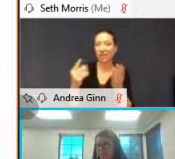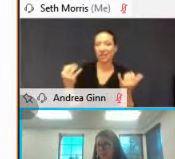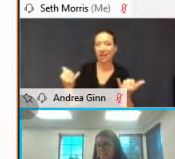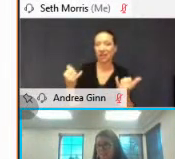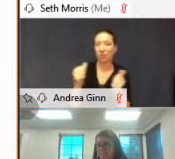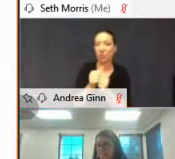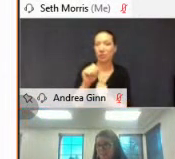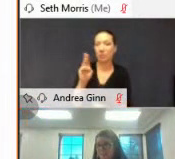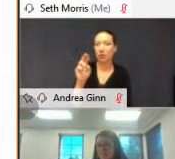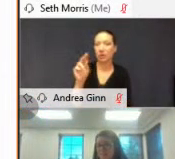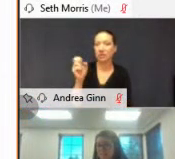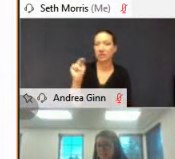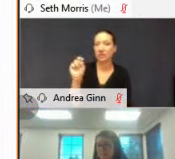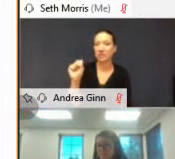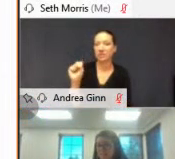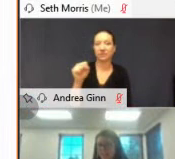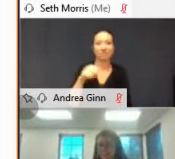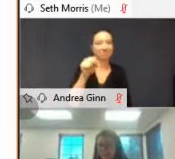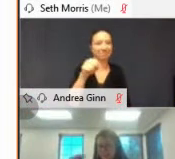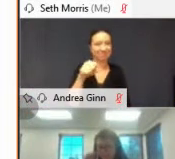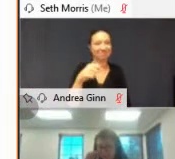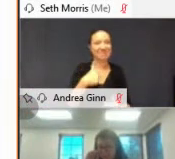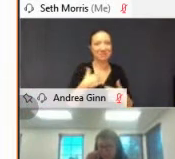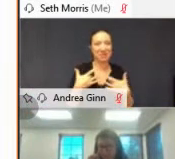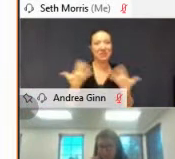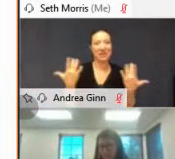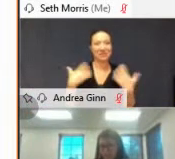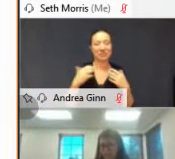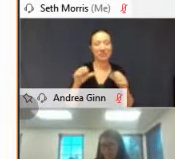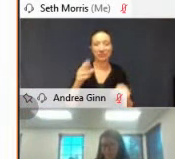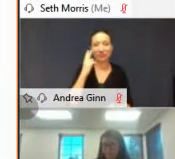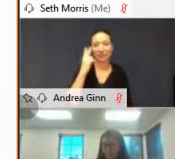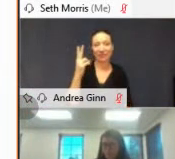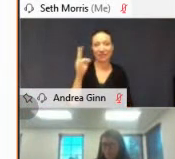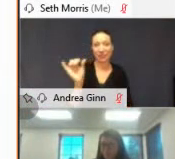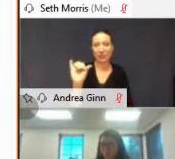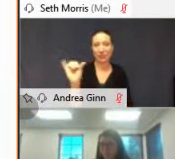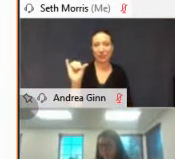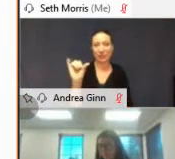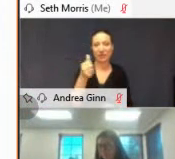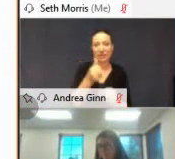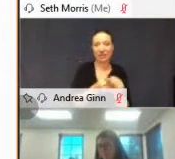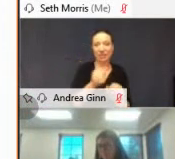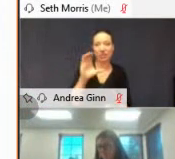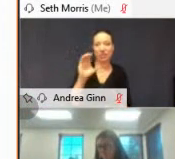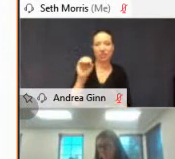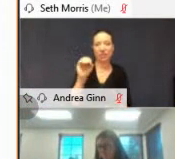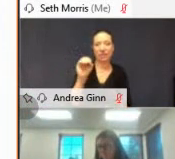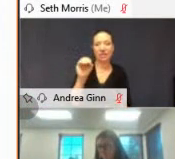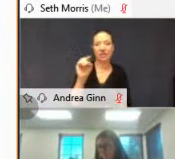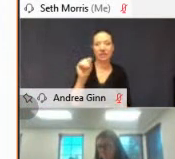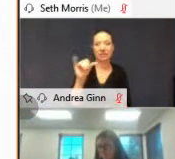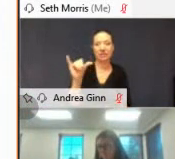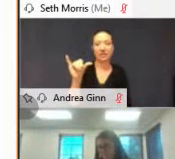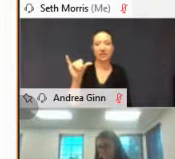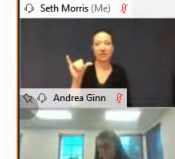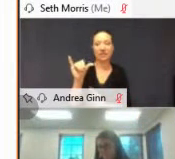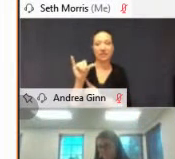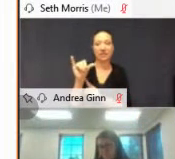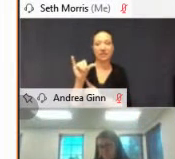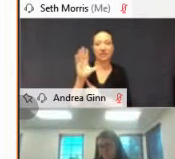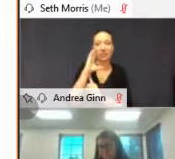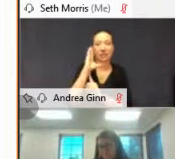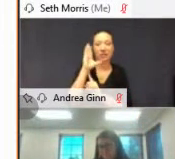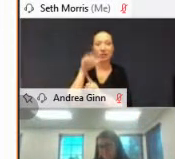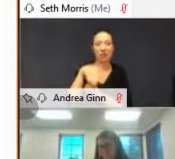I'd be delighted to. You can see also by county, and we know based on feedback, you like to see these maps